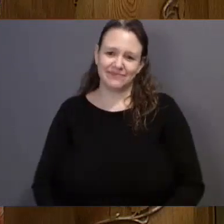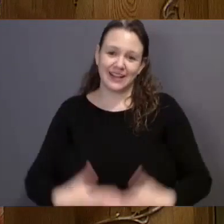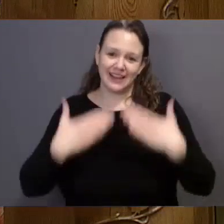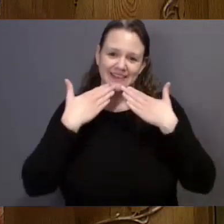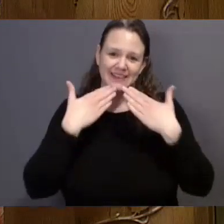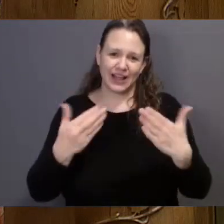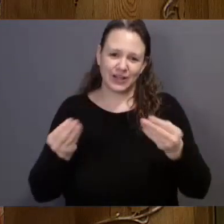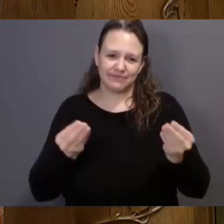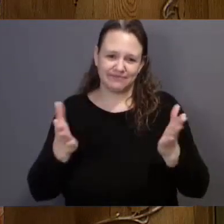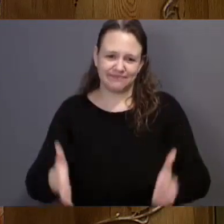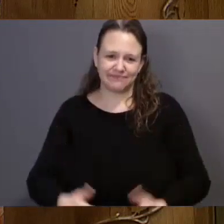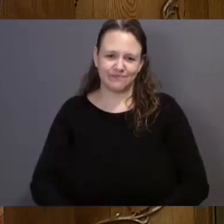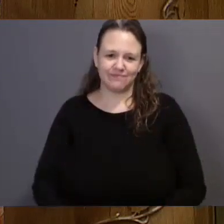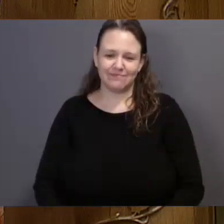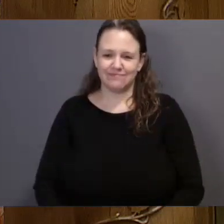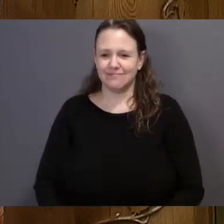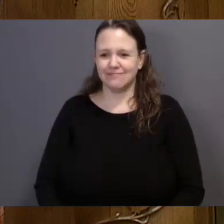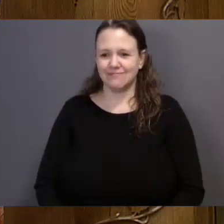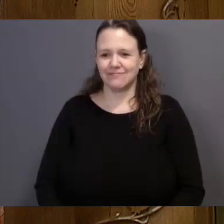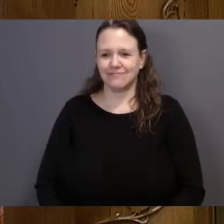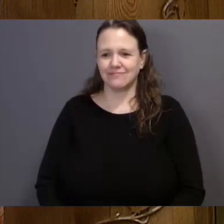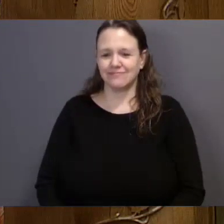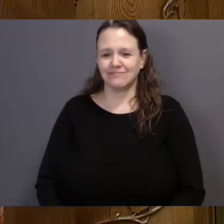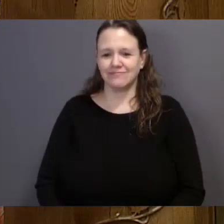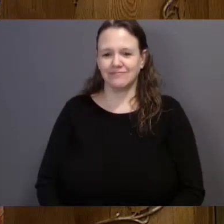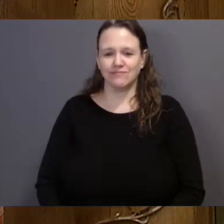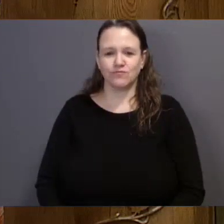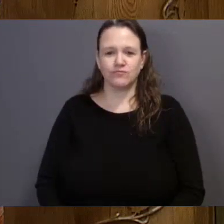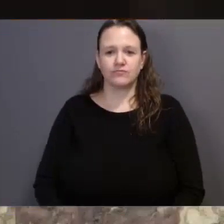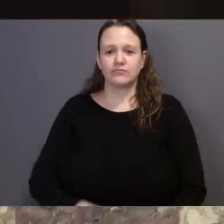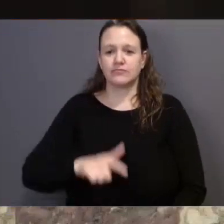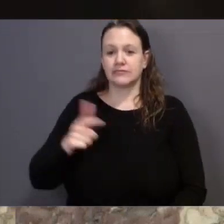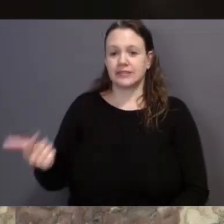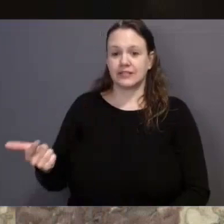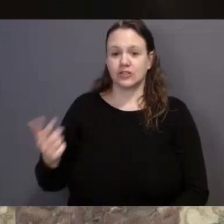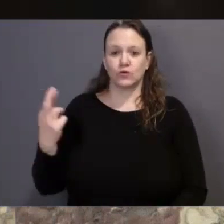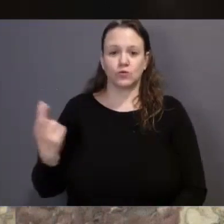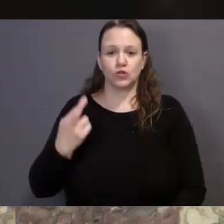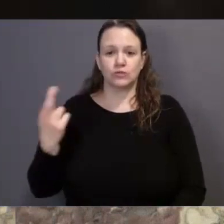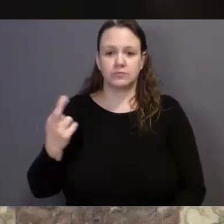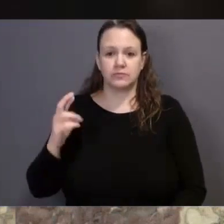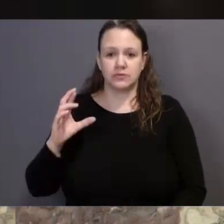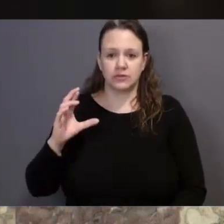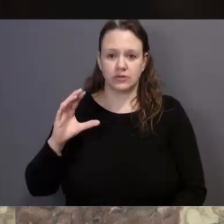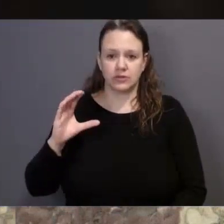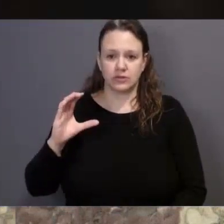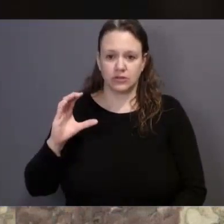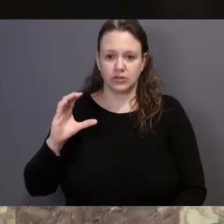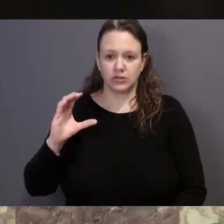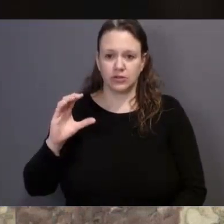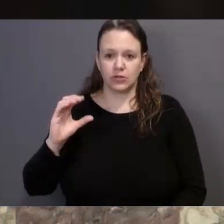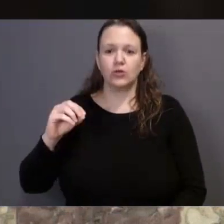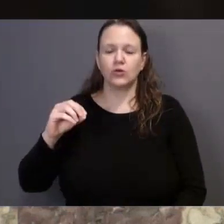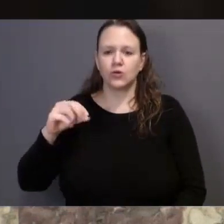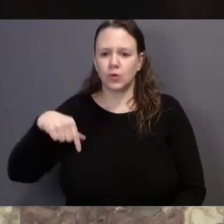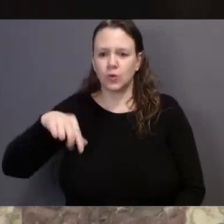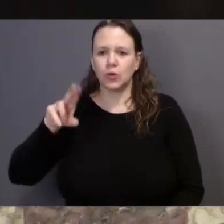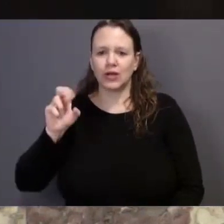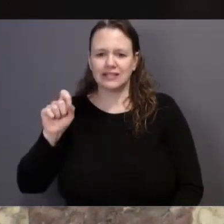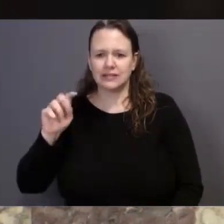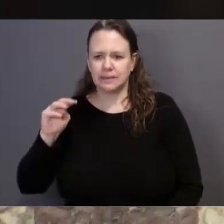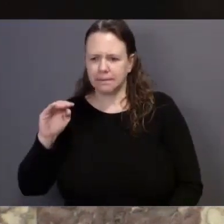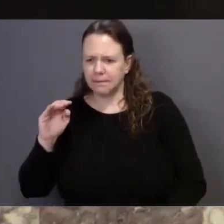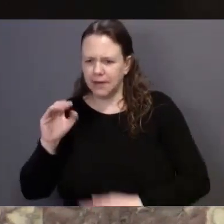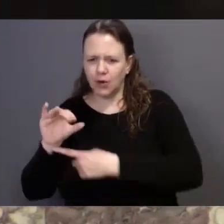Member for Richmond Queensborough. Thank you, Mr. Speaker. Mr. Speaker, this week marks 30 years since the beginning of the genocide in